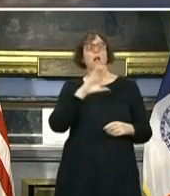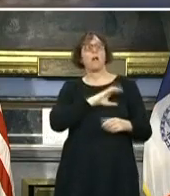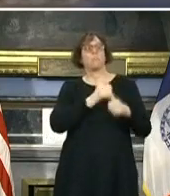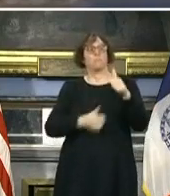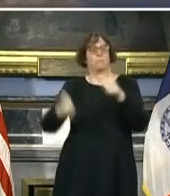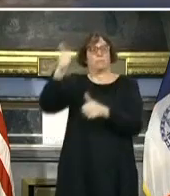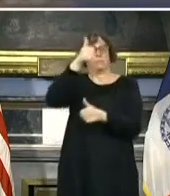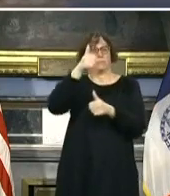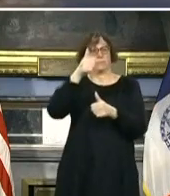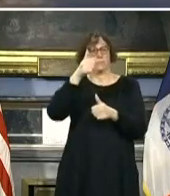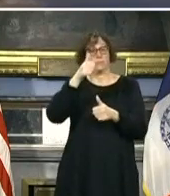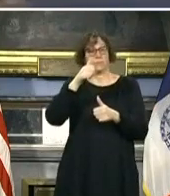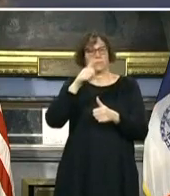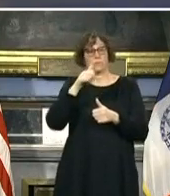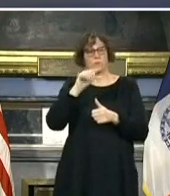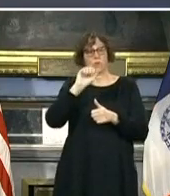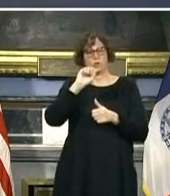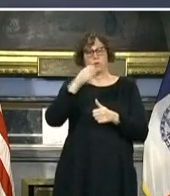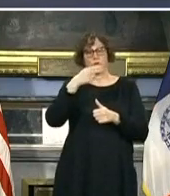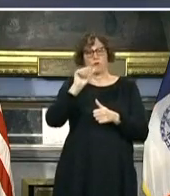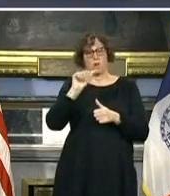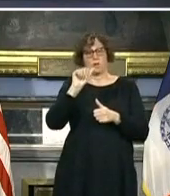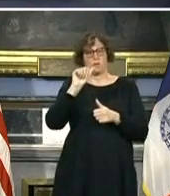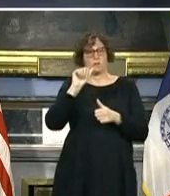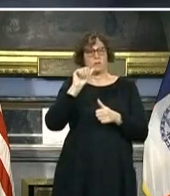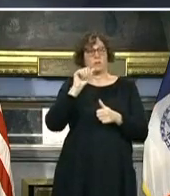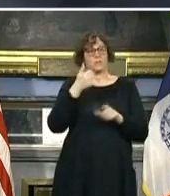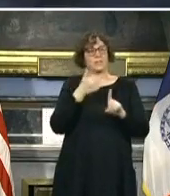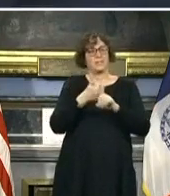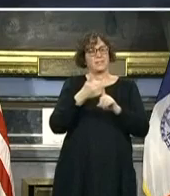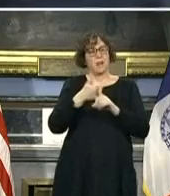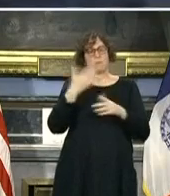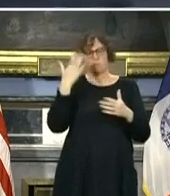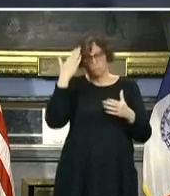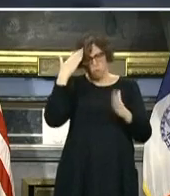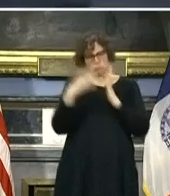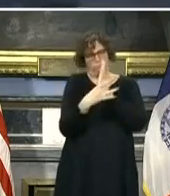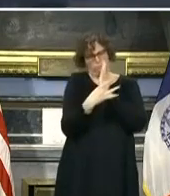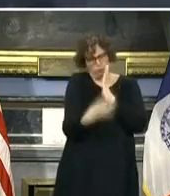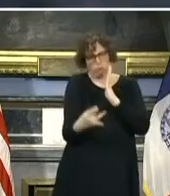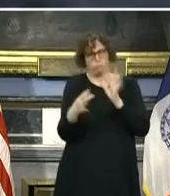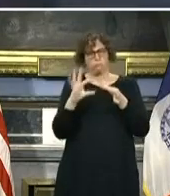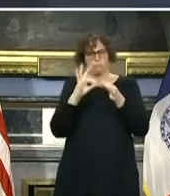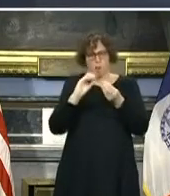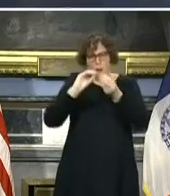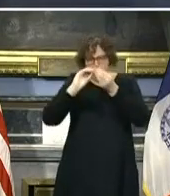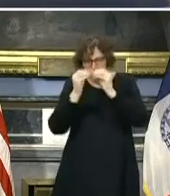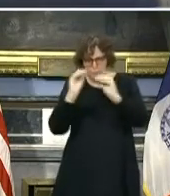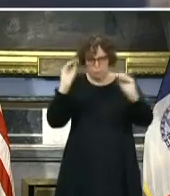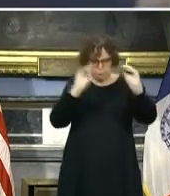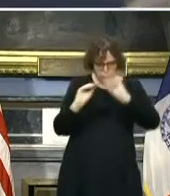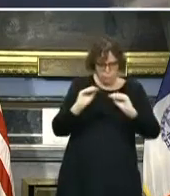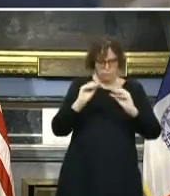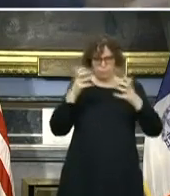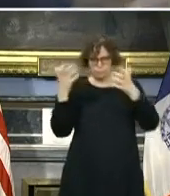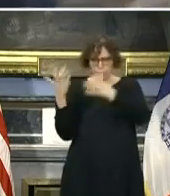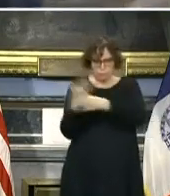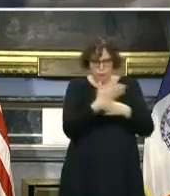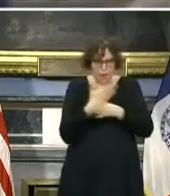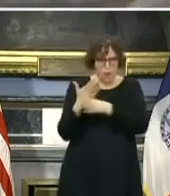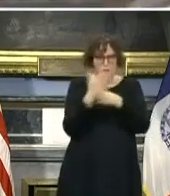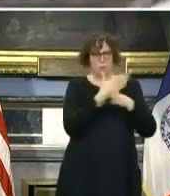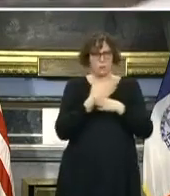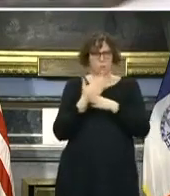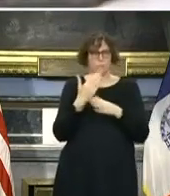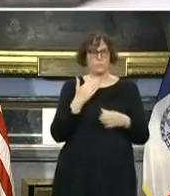every single day for the last few weeks, what are you seeing on compliance? And with all the capacity NYPD also layered over with everything